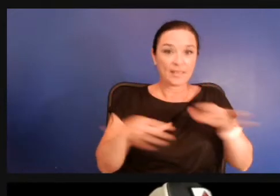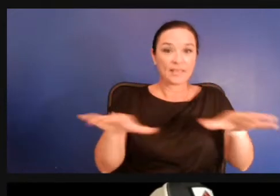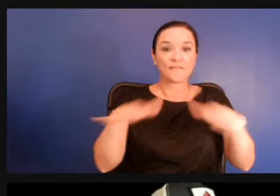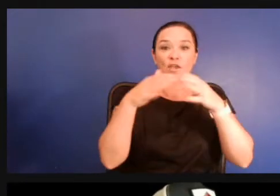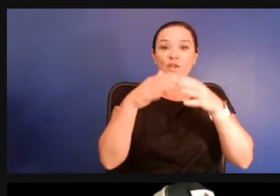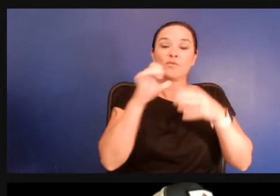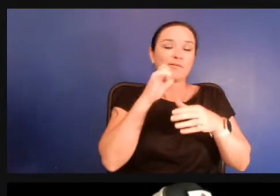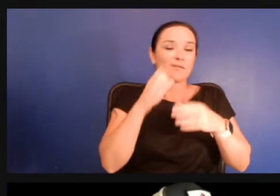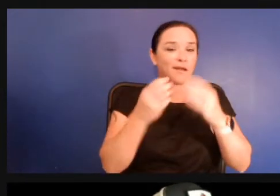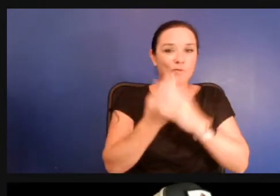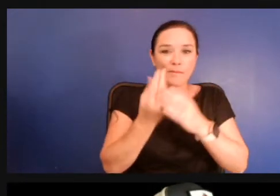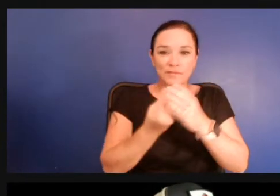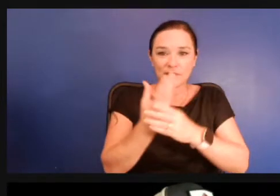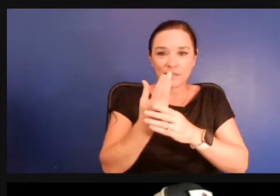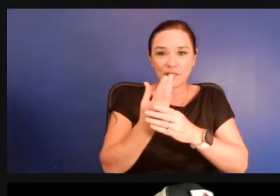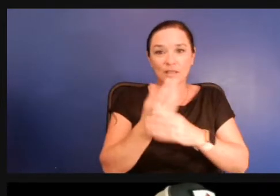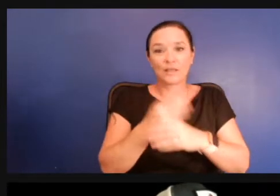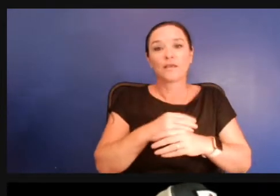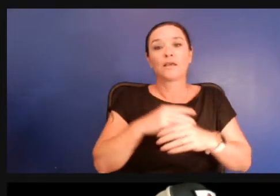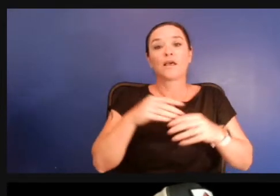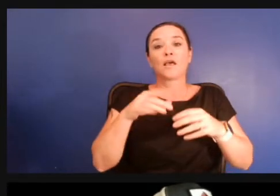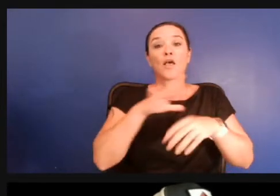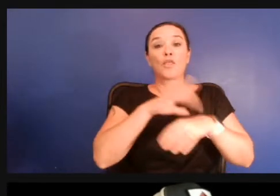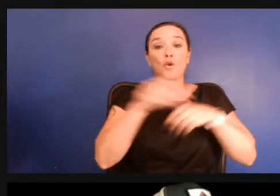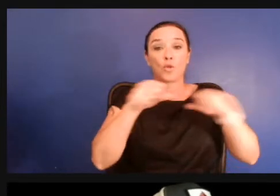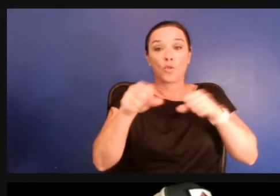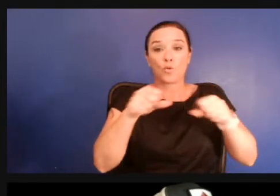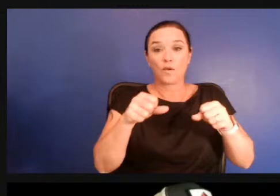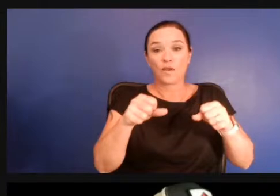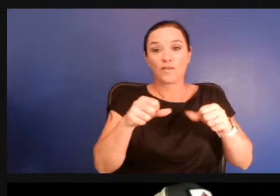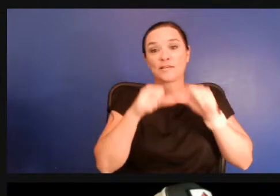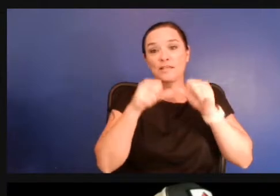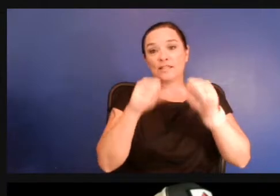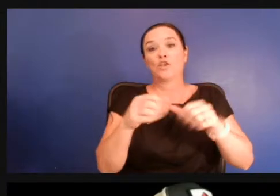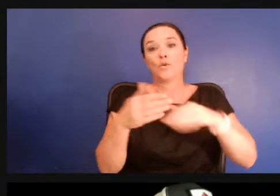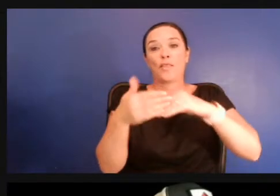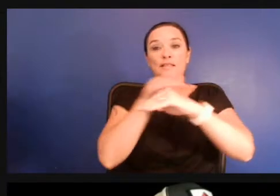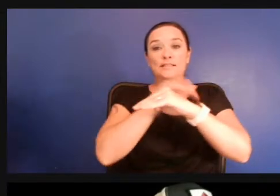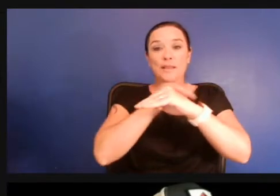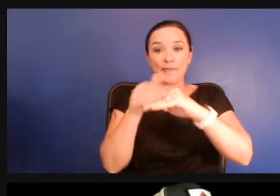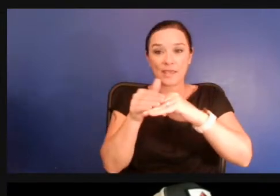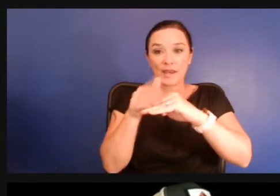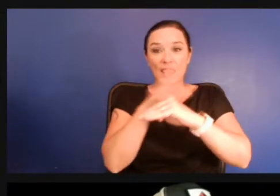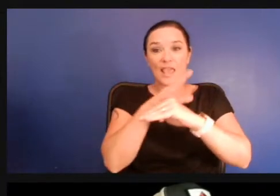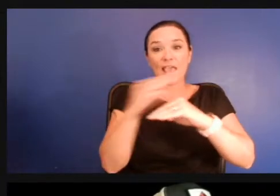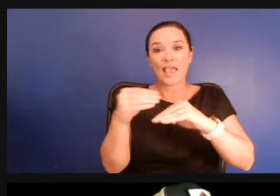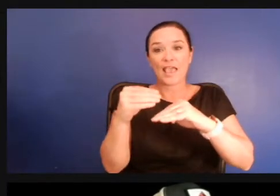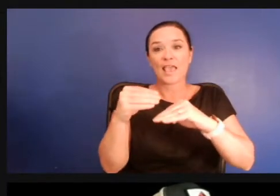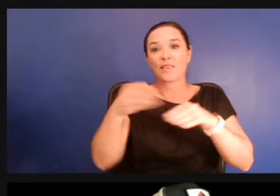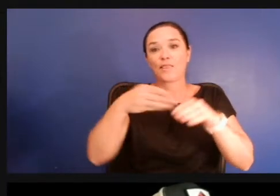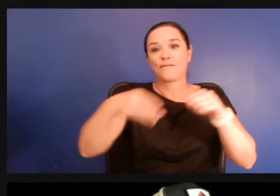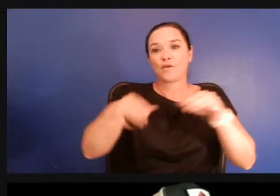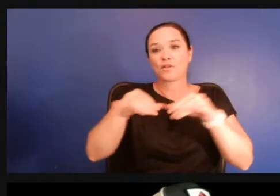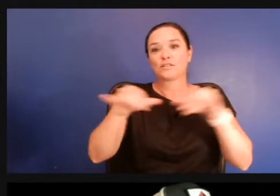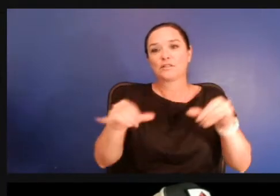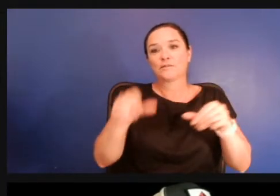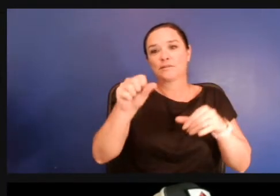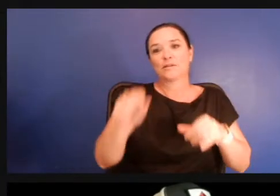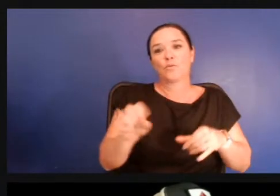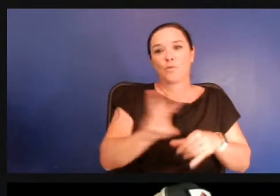erupting, but that seismicity continues at the summit and along the fault system southwest of the summit.